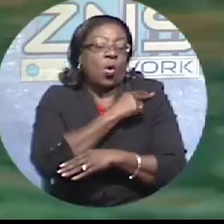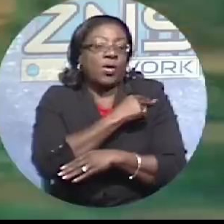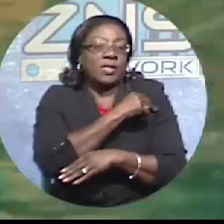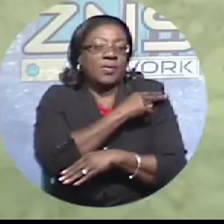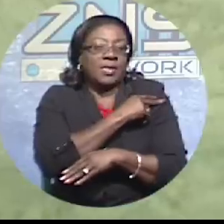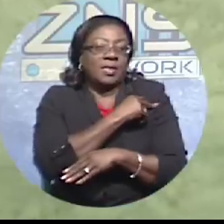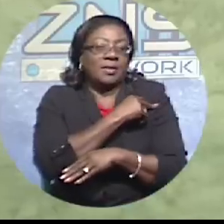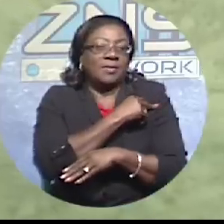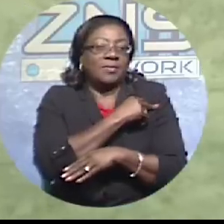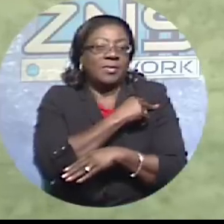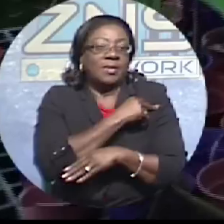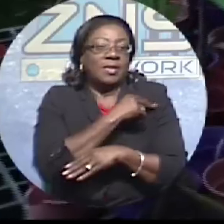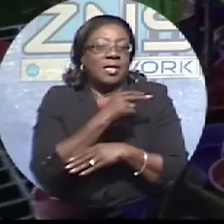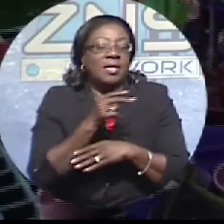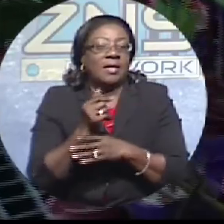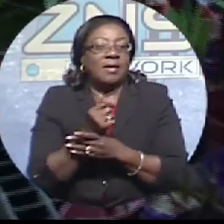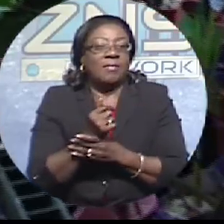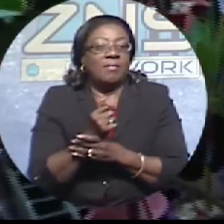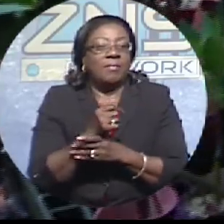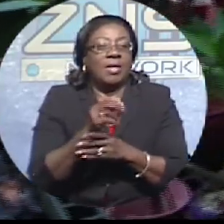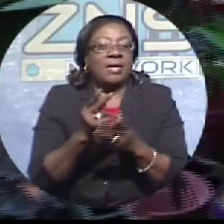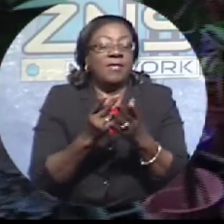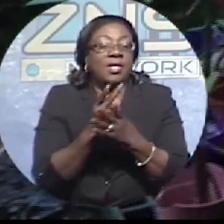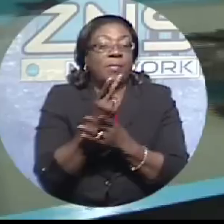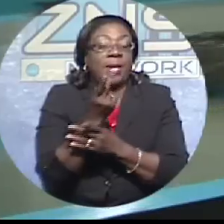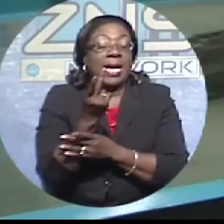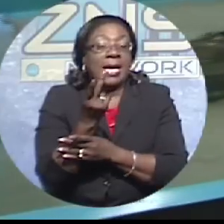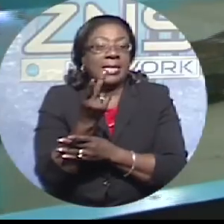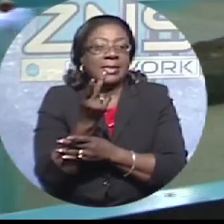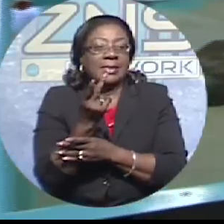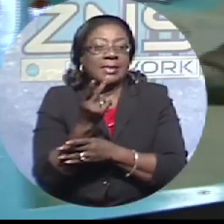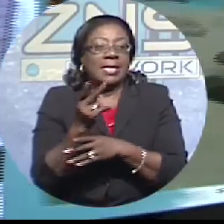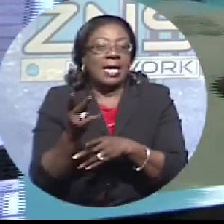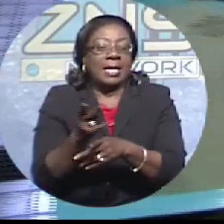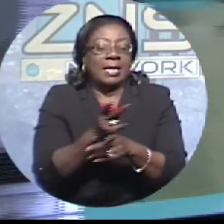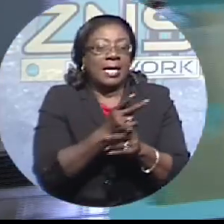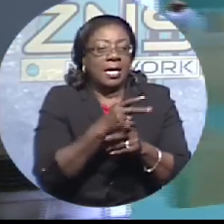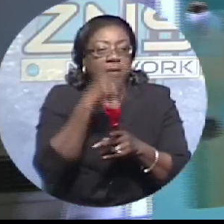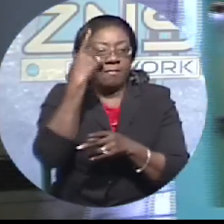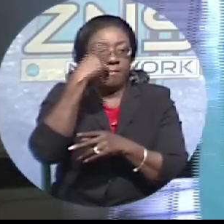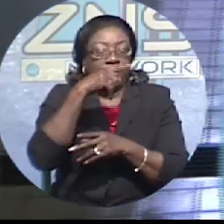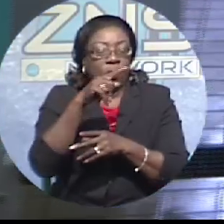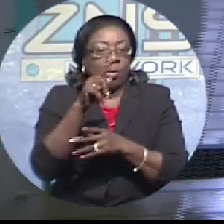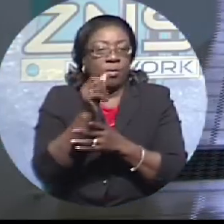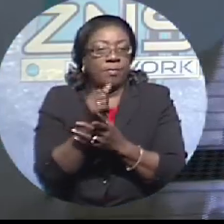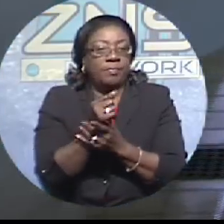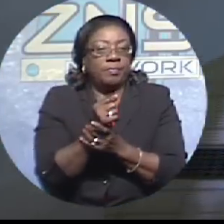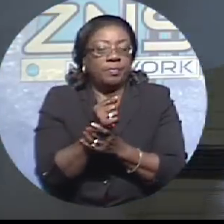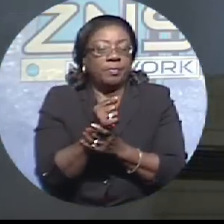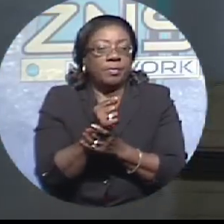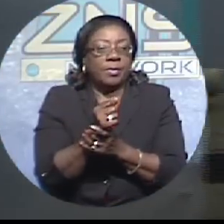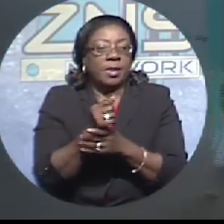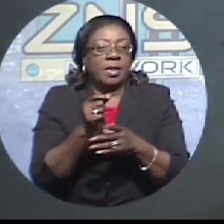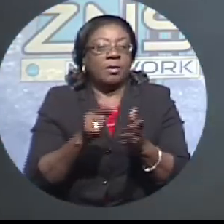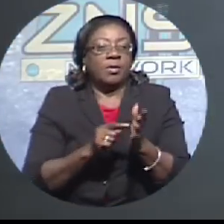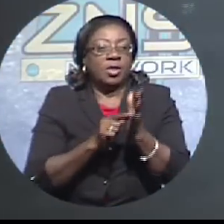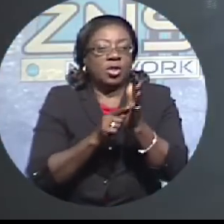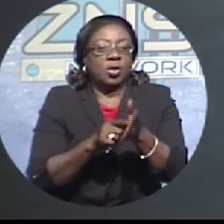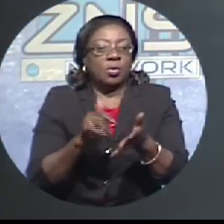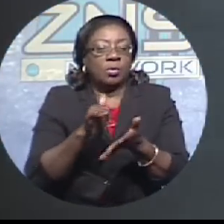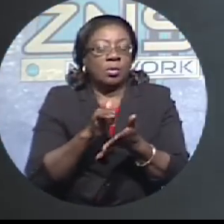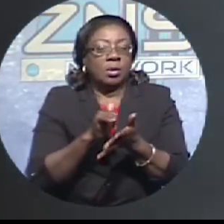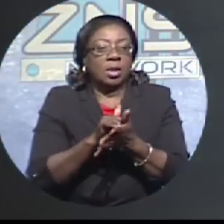marine animals to sharks and even mangroves, the Atlantis Fish Hospital caters to the sick and ensures that our